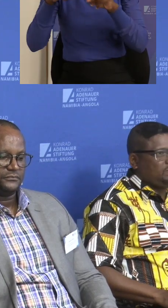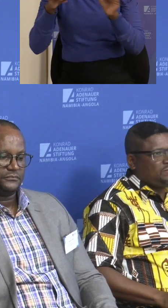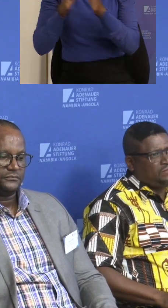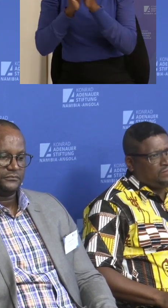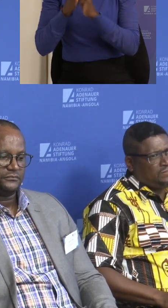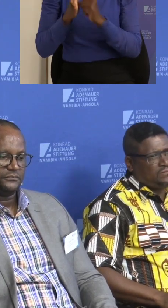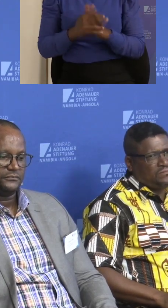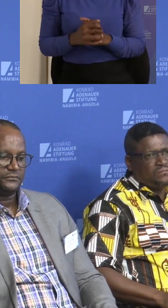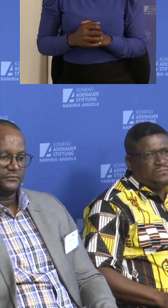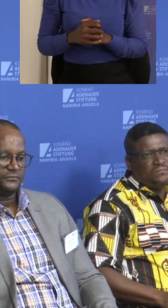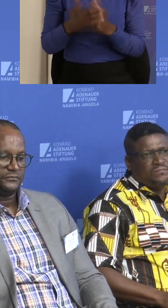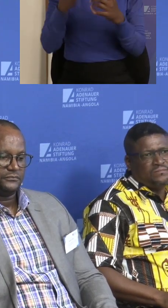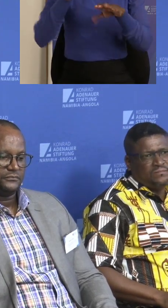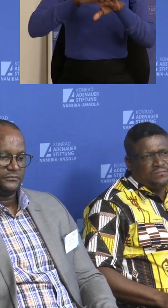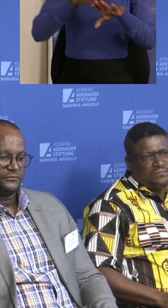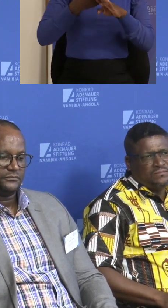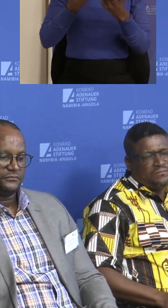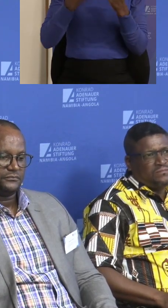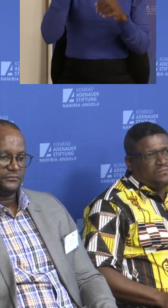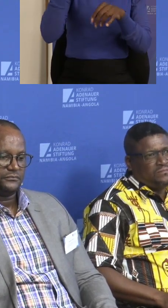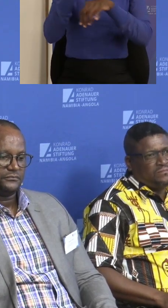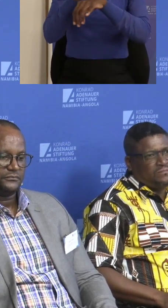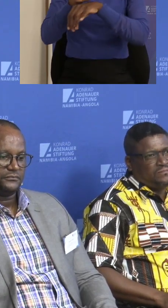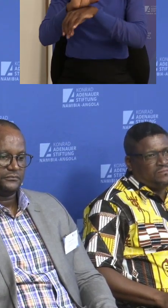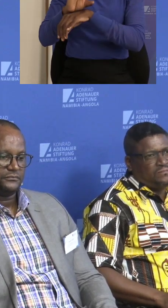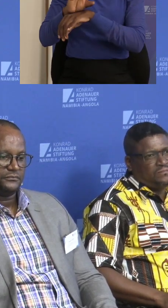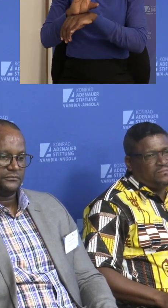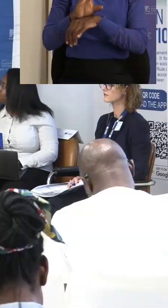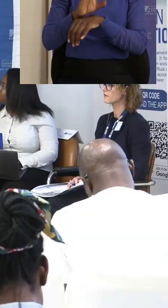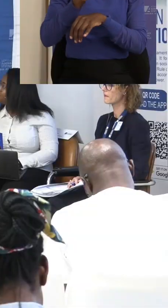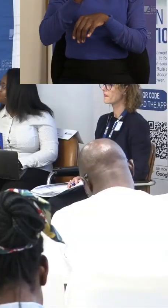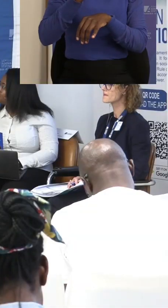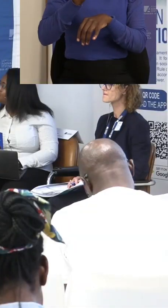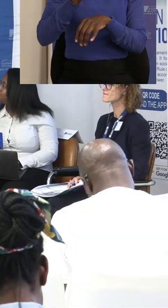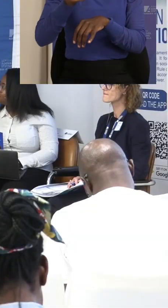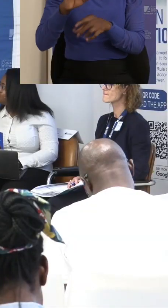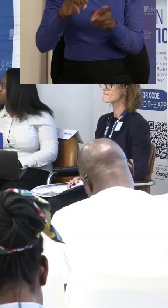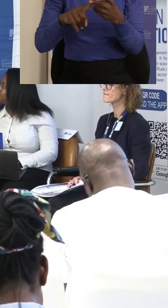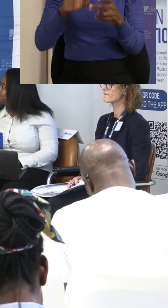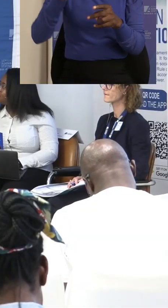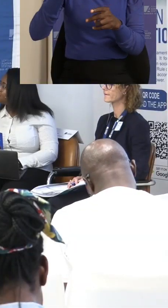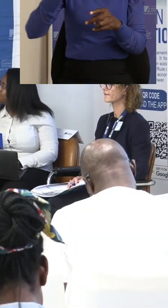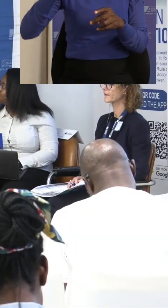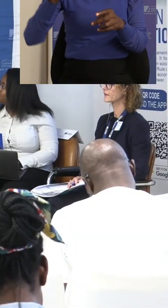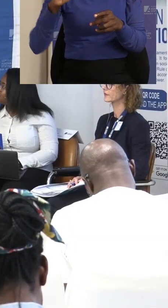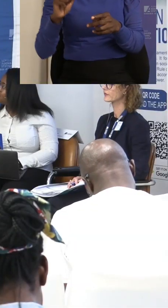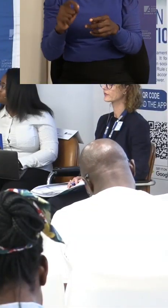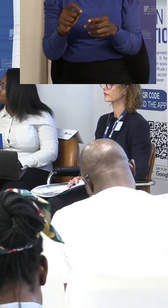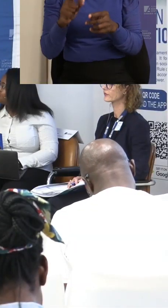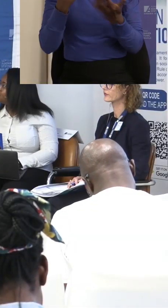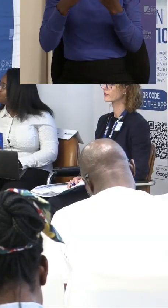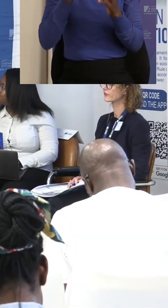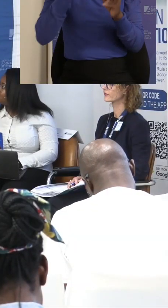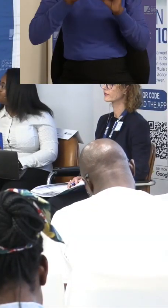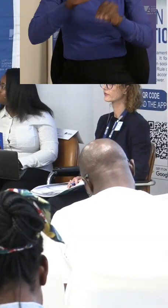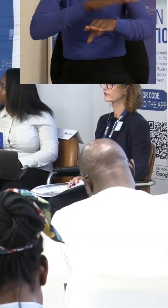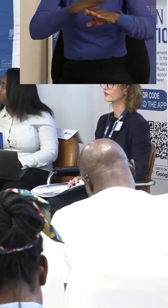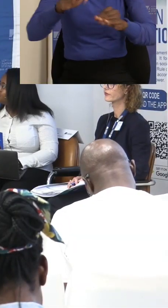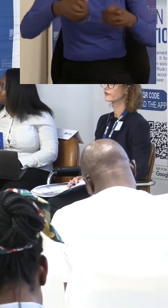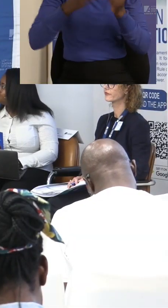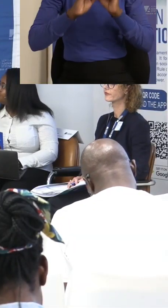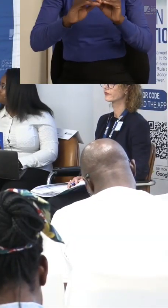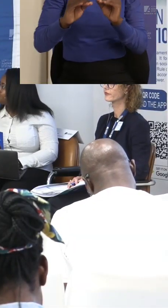We may just think about computing, EI, ICT, maybe also the way how we teach, the methodology.